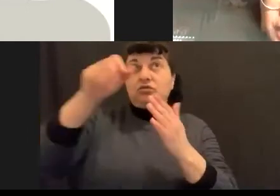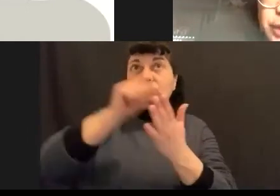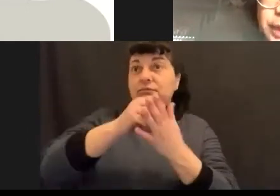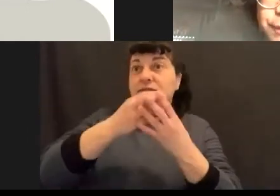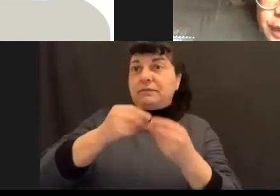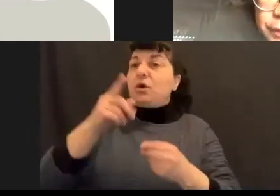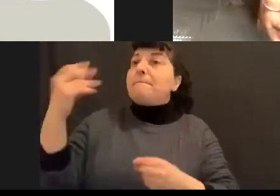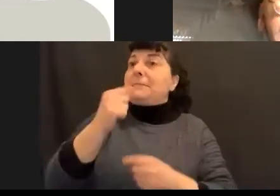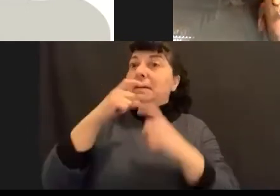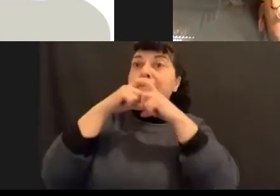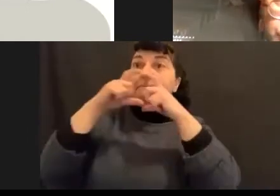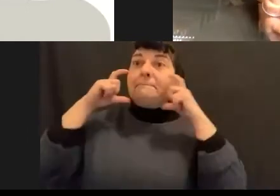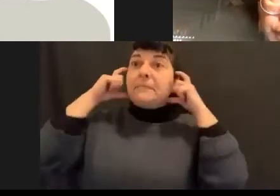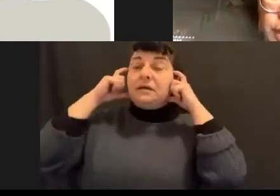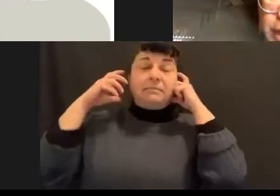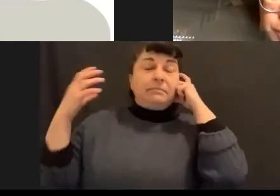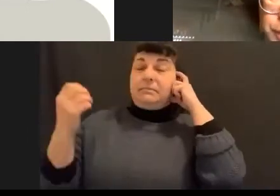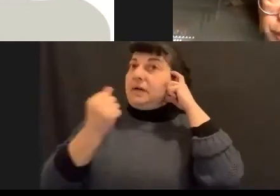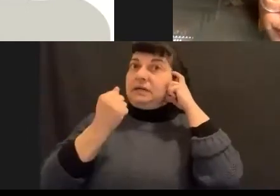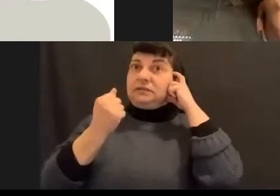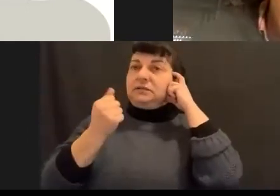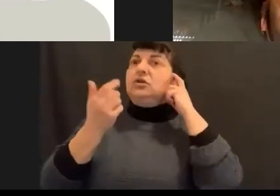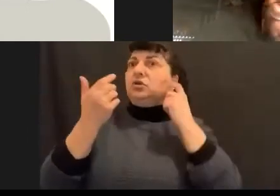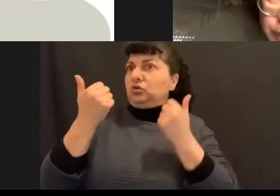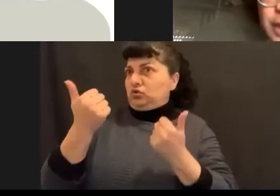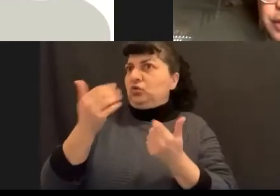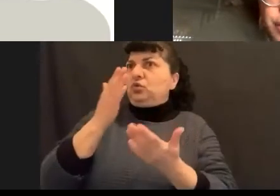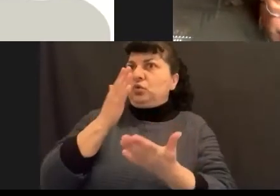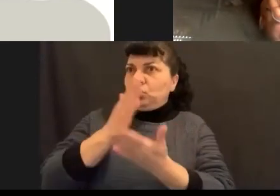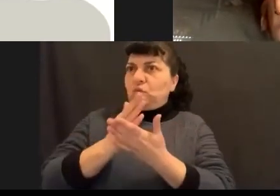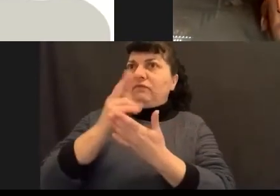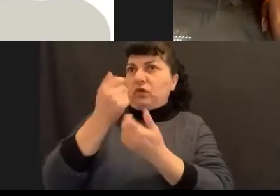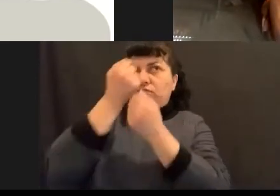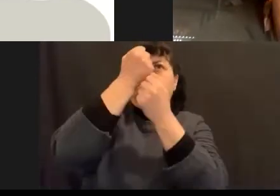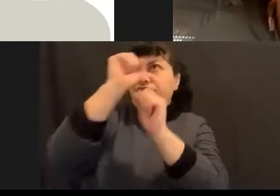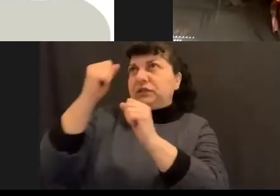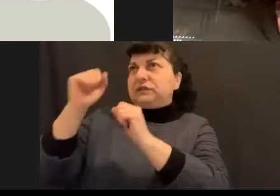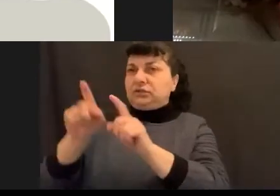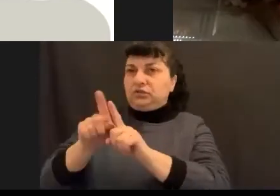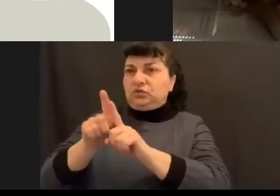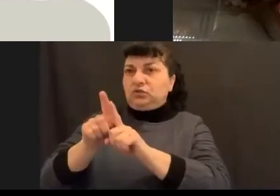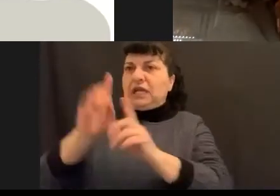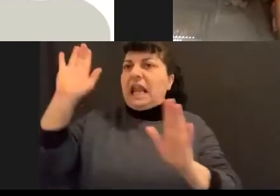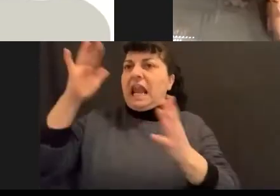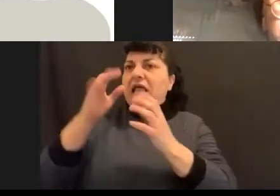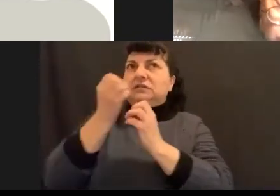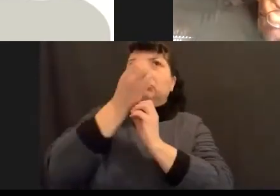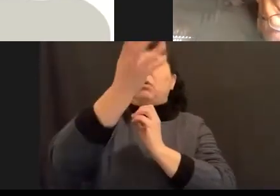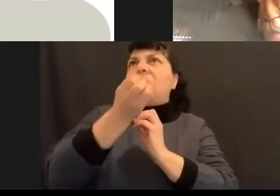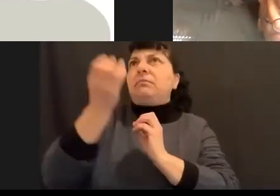masks are really effective in reducing the transmission risk of COVID. So that's one of the simplest and